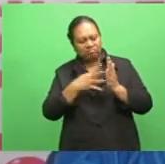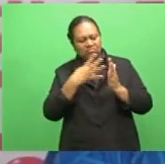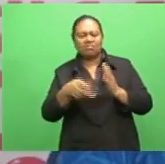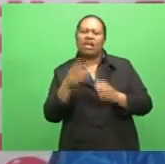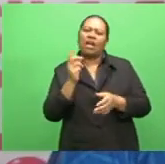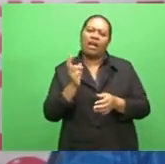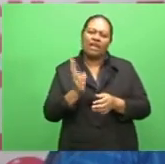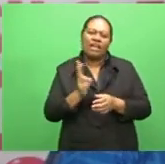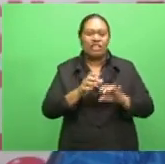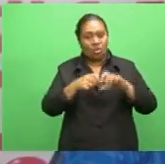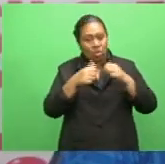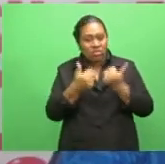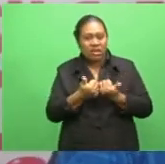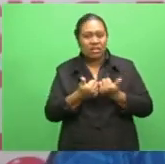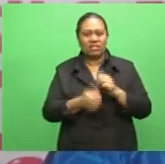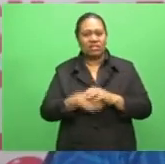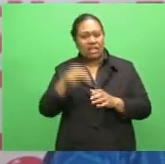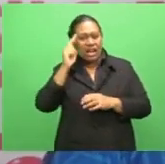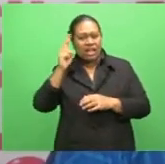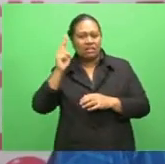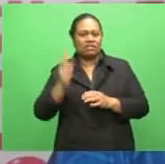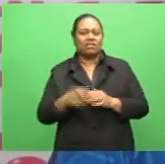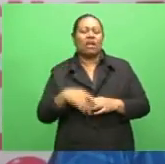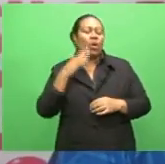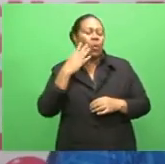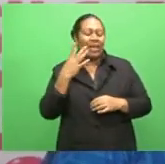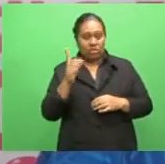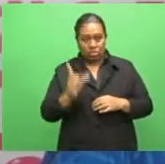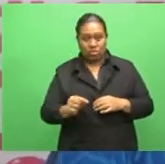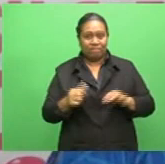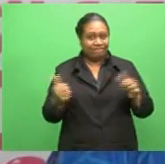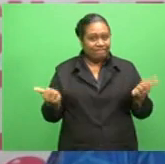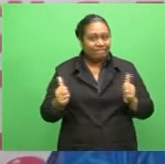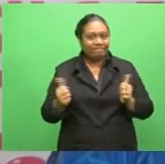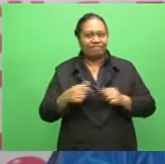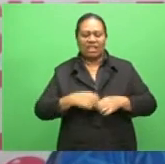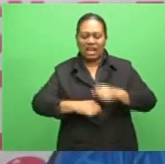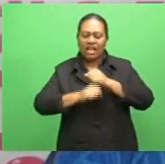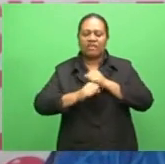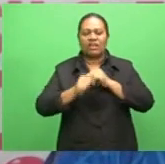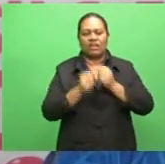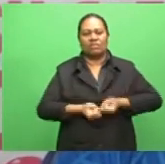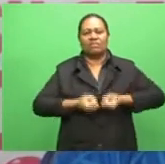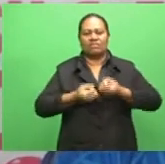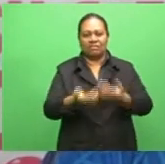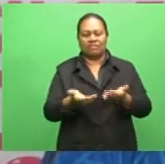actual contract. And so once that's done, and we will put out the advertisement